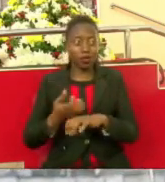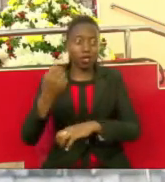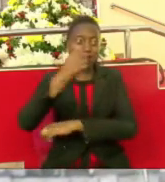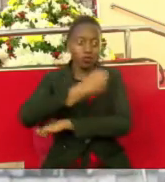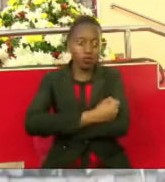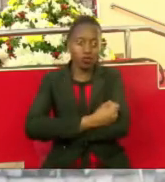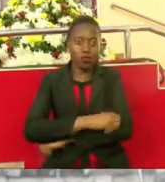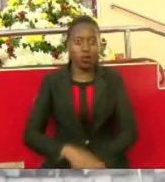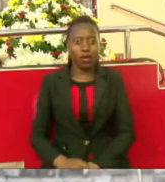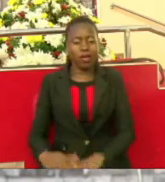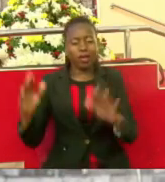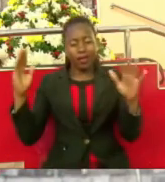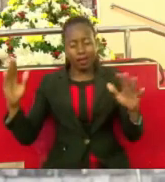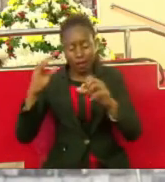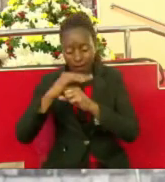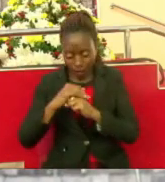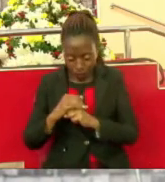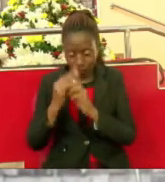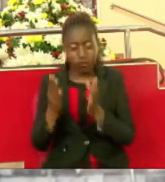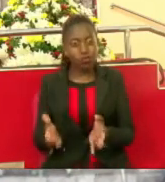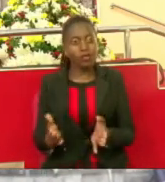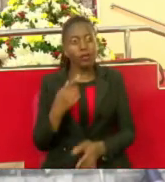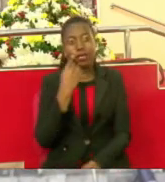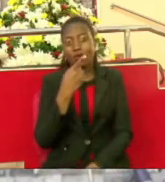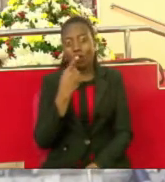The great worshippers are our students.